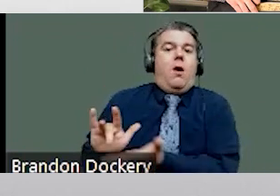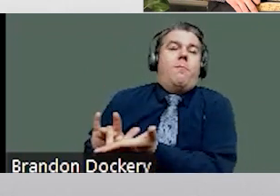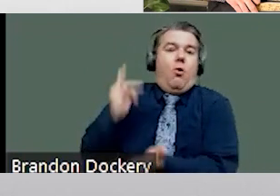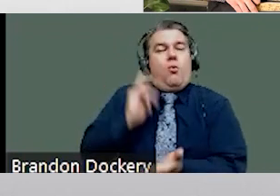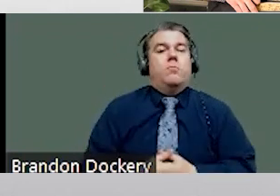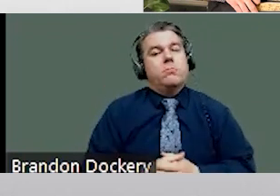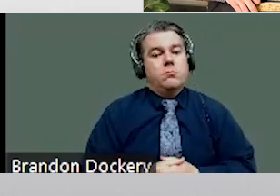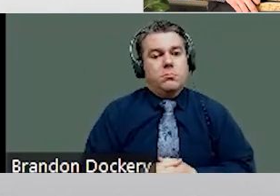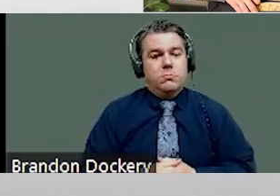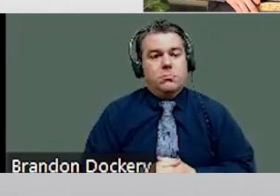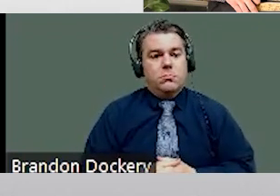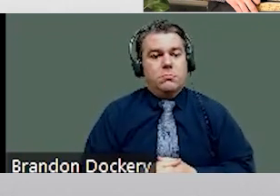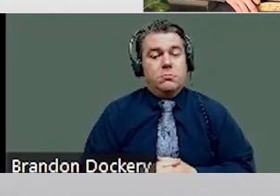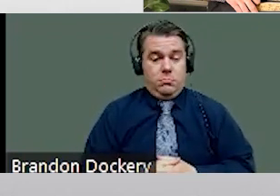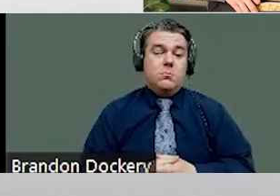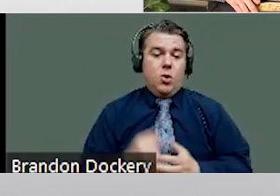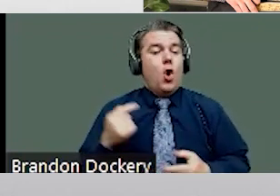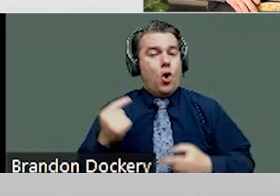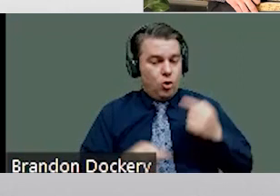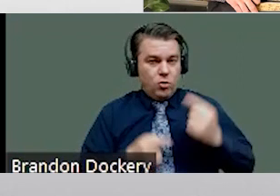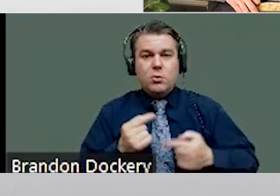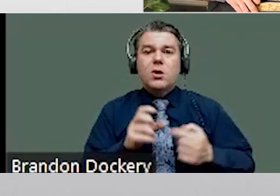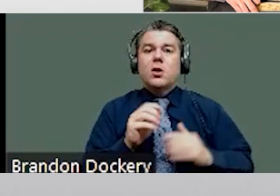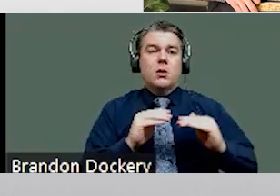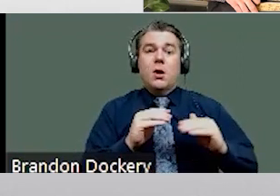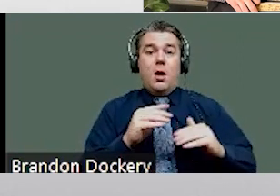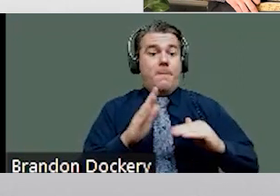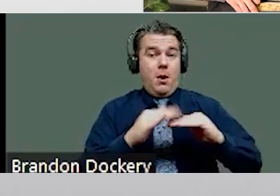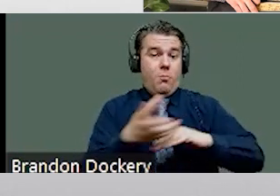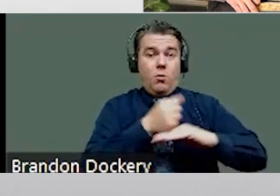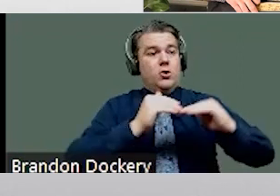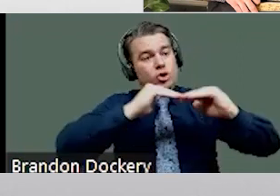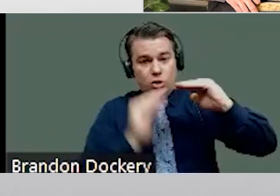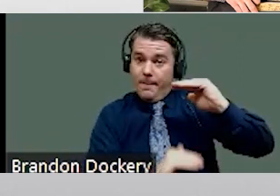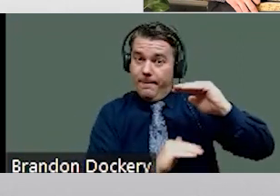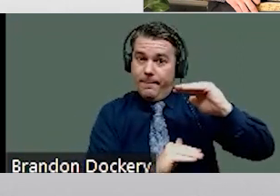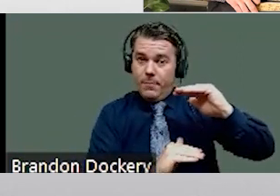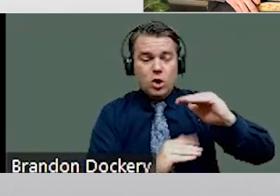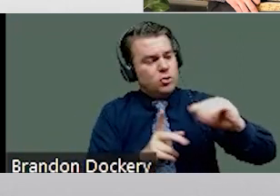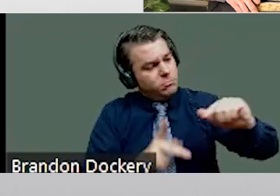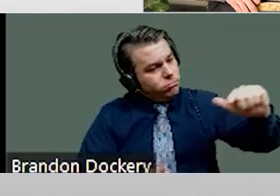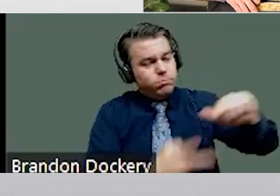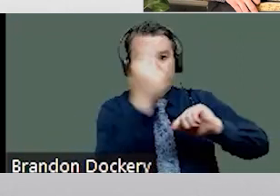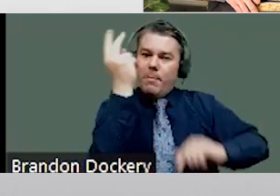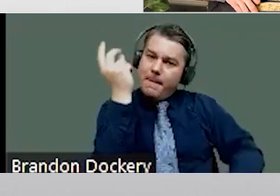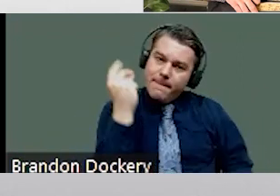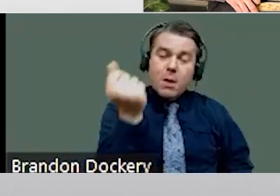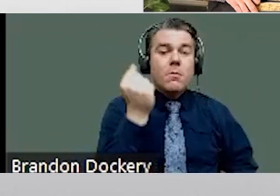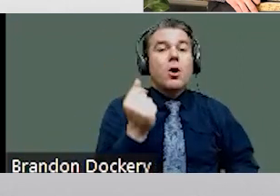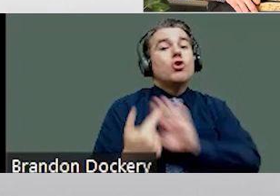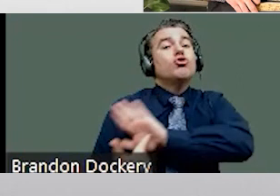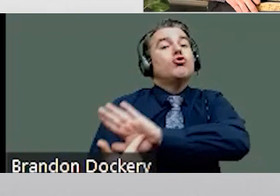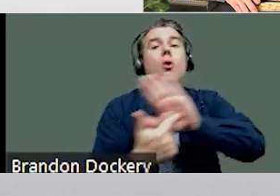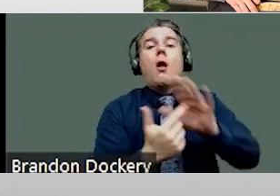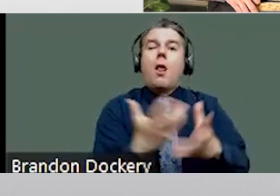Exploited, and argued that subminimum wages needed to be shut off immediately. And it portrayed lots of folks who